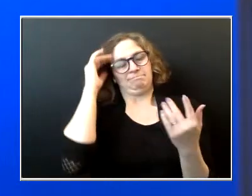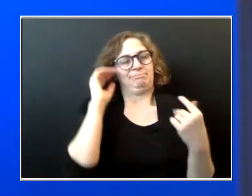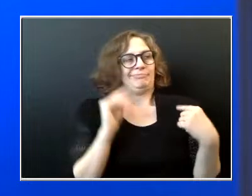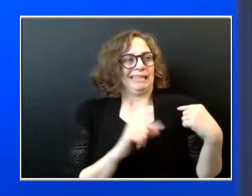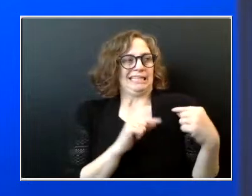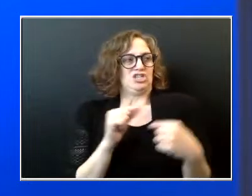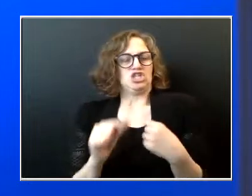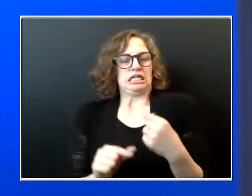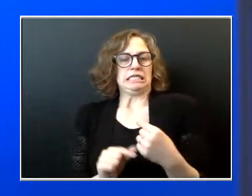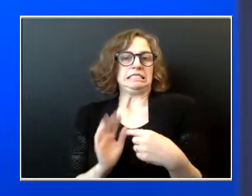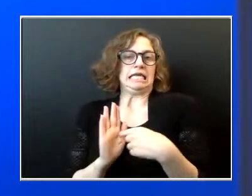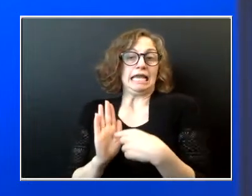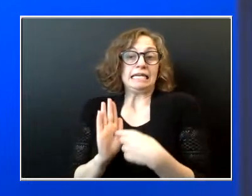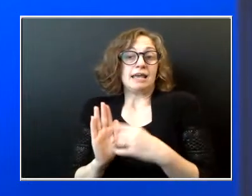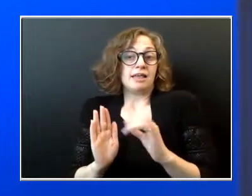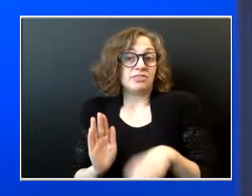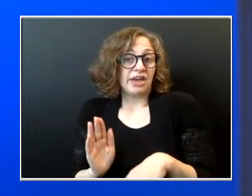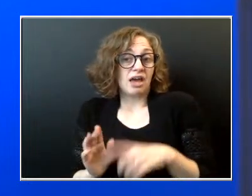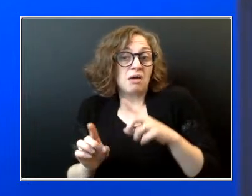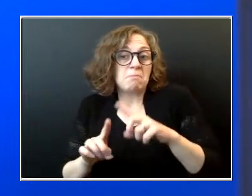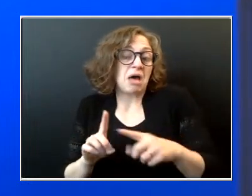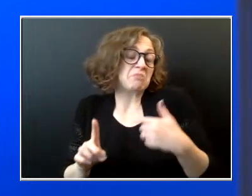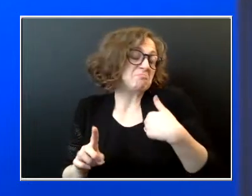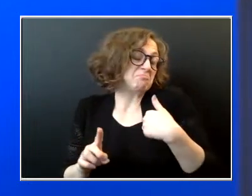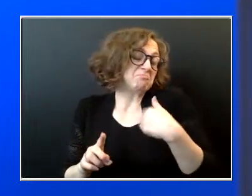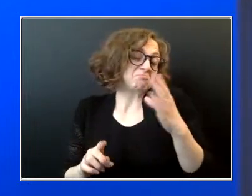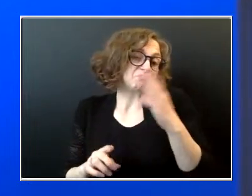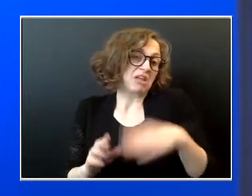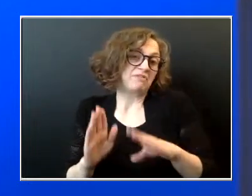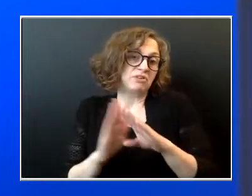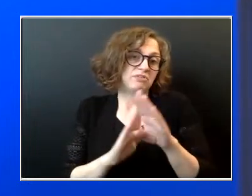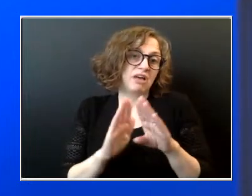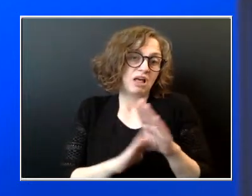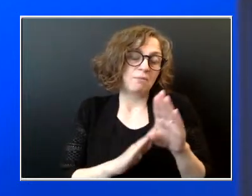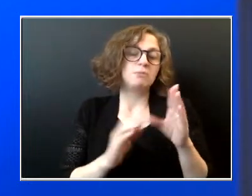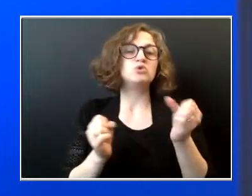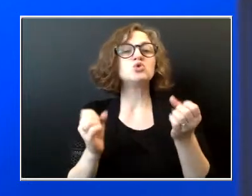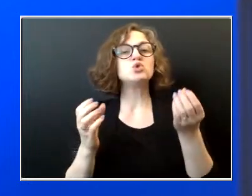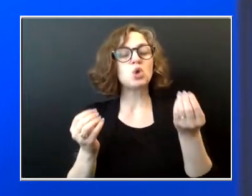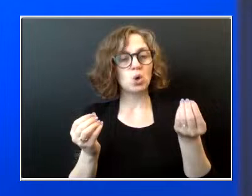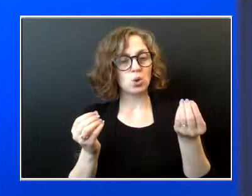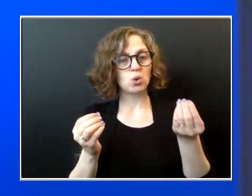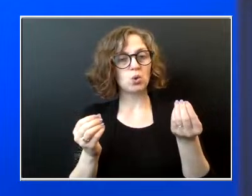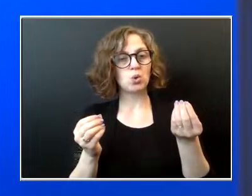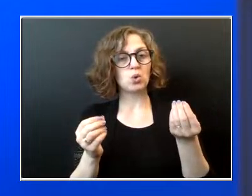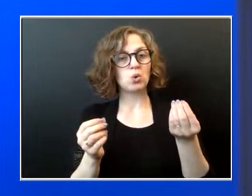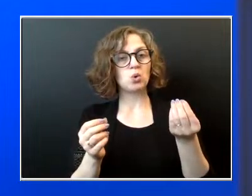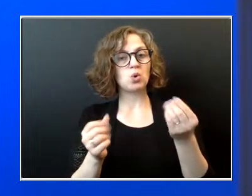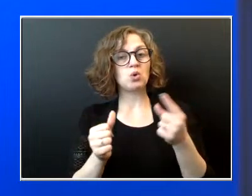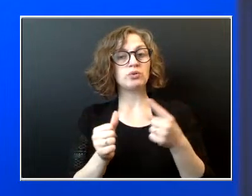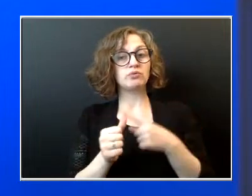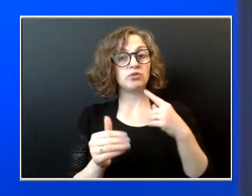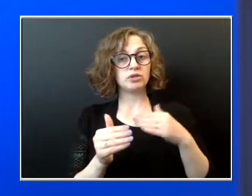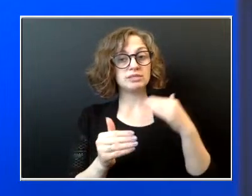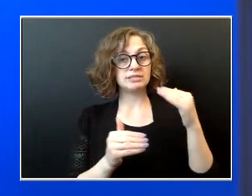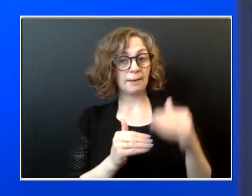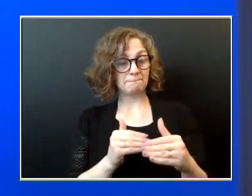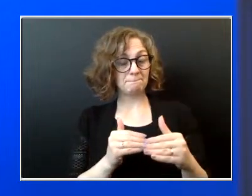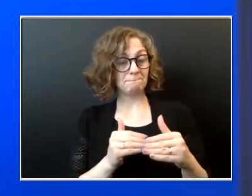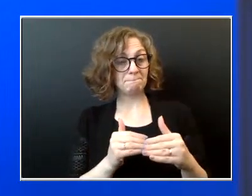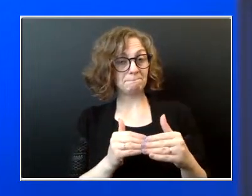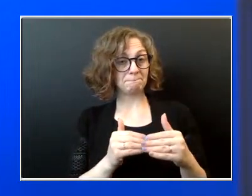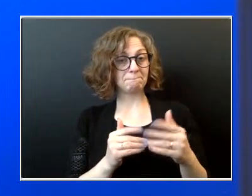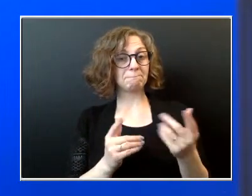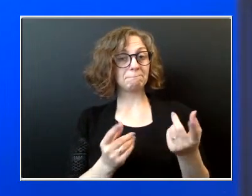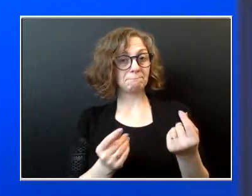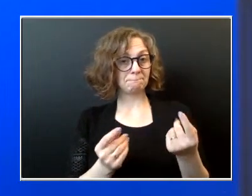that. So. So the first step, that happened was that I got a